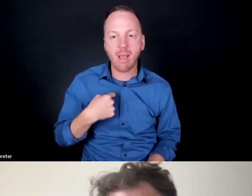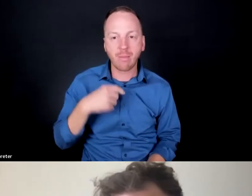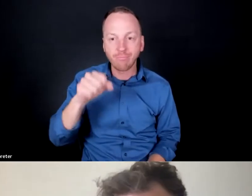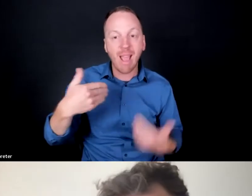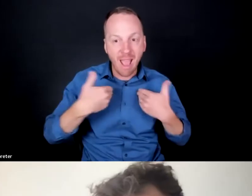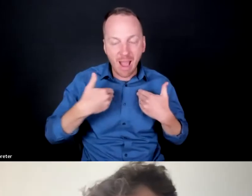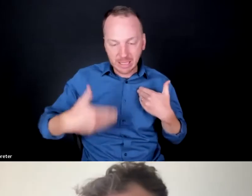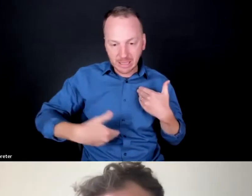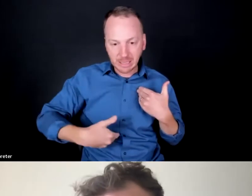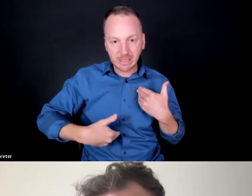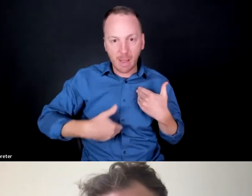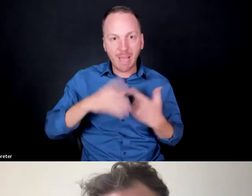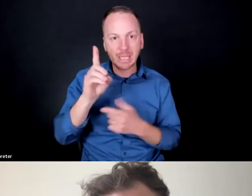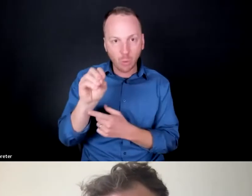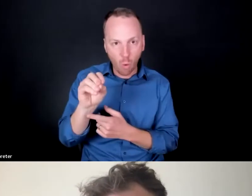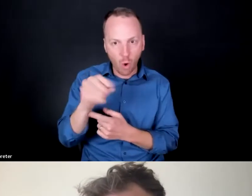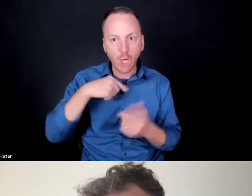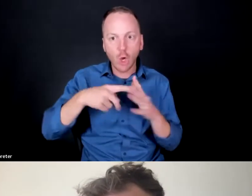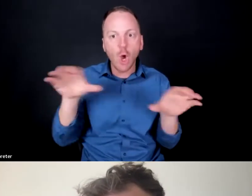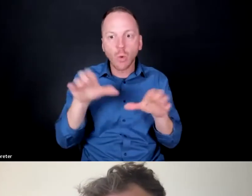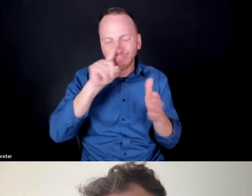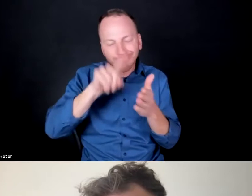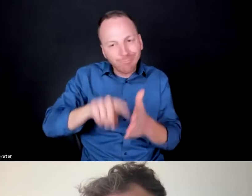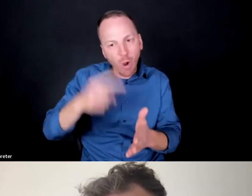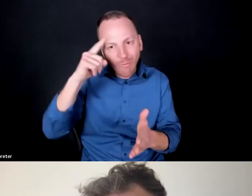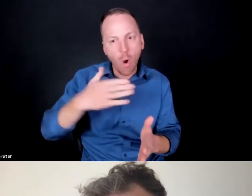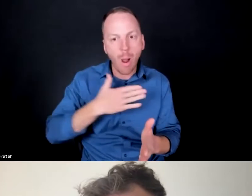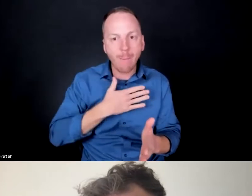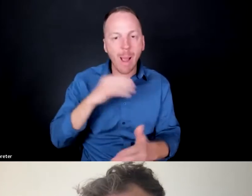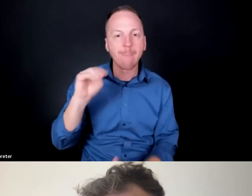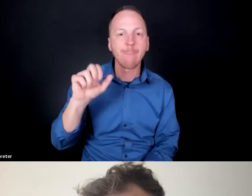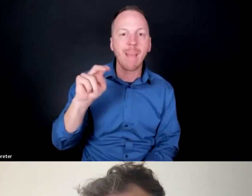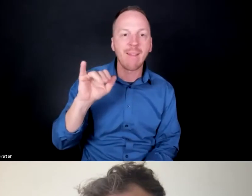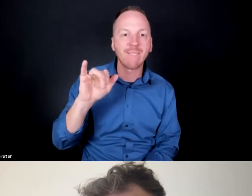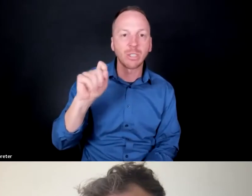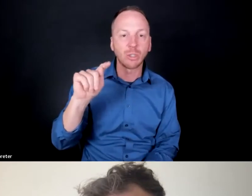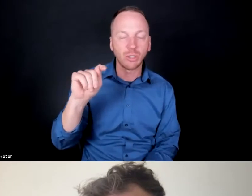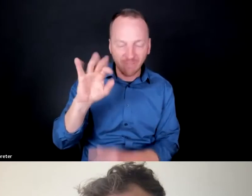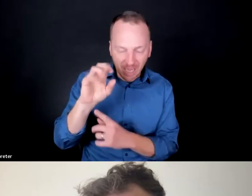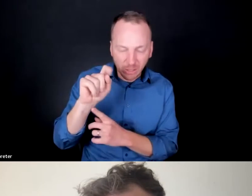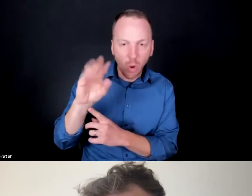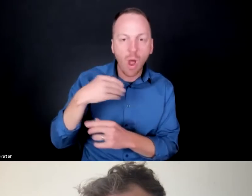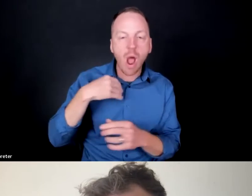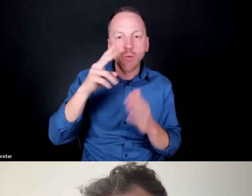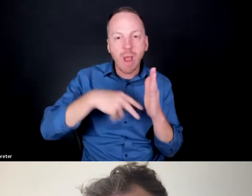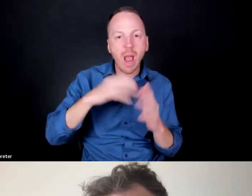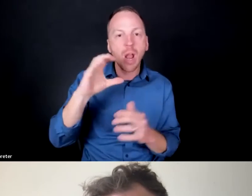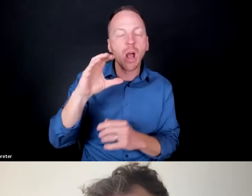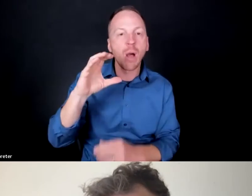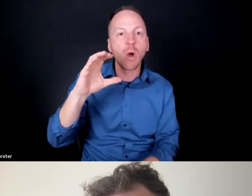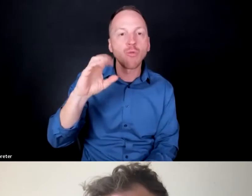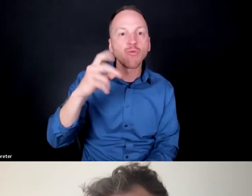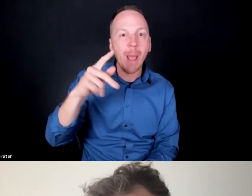had the stomach disorder, and then I started doing the research for my manifesto and started reading a lot of crypt theory, that